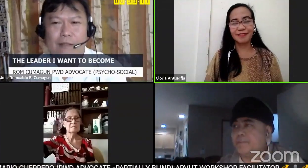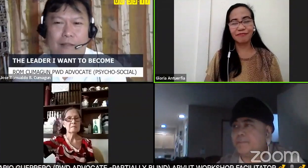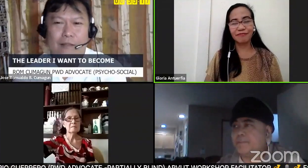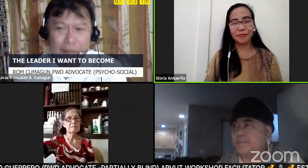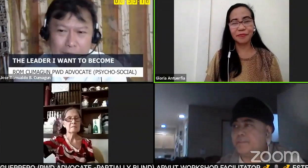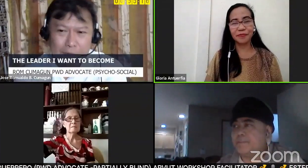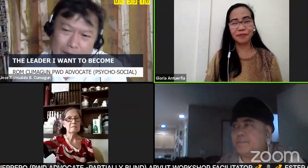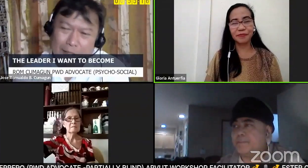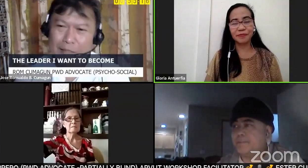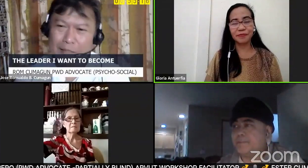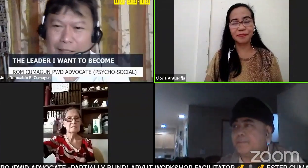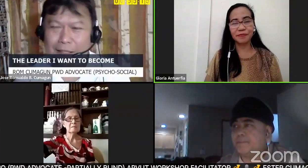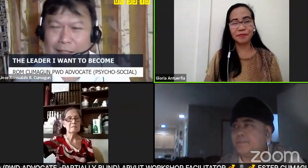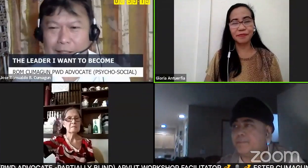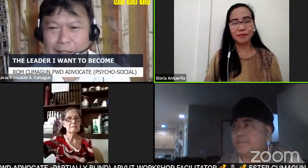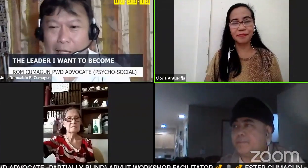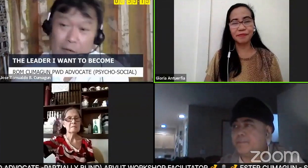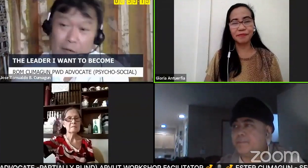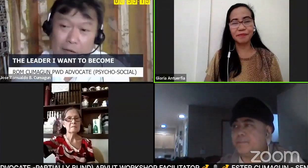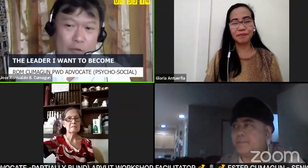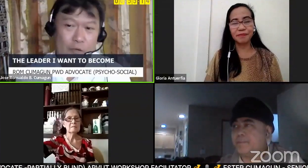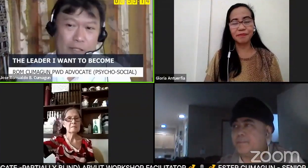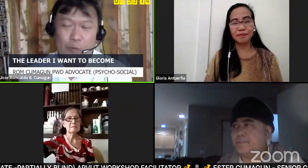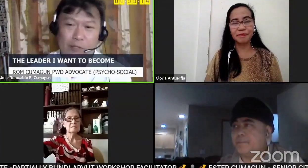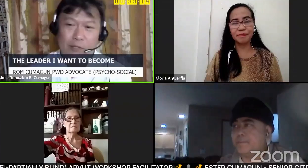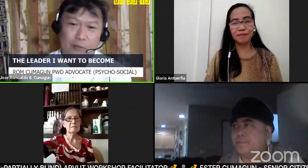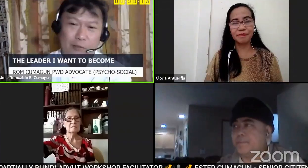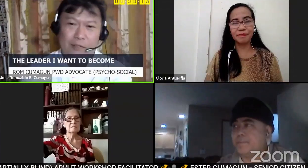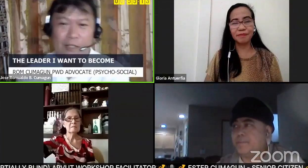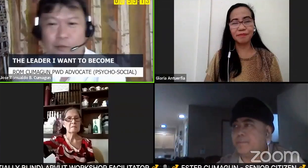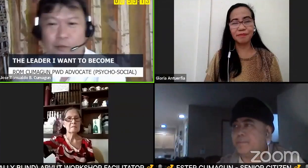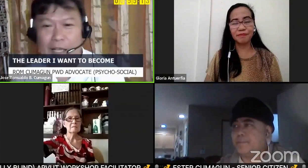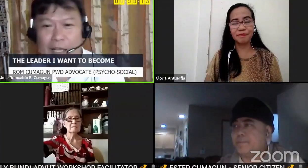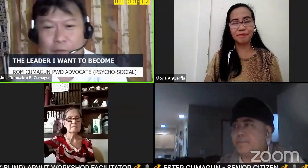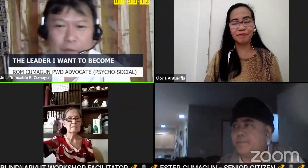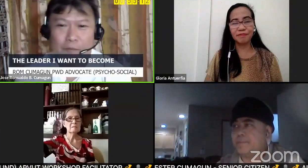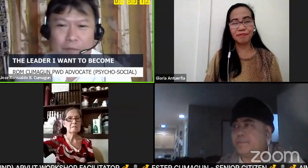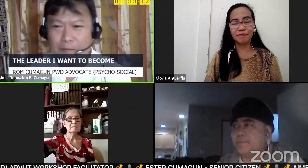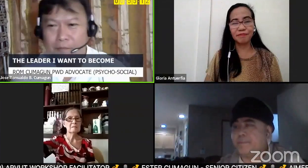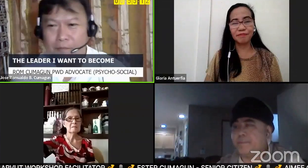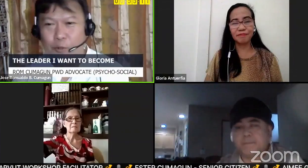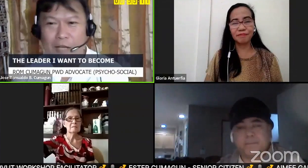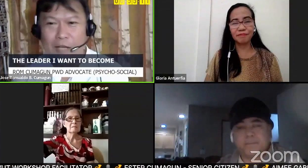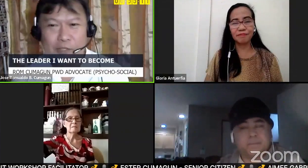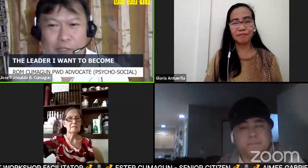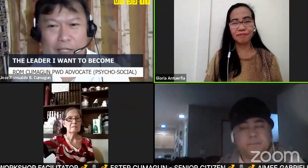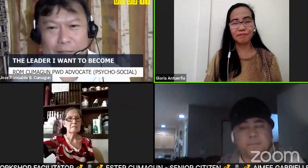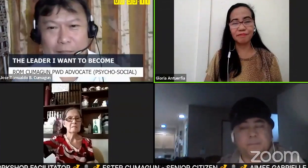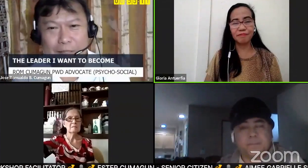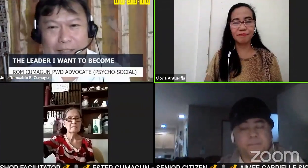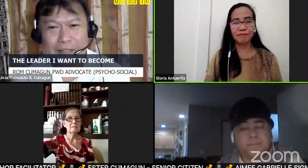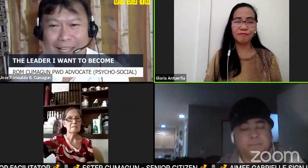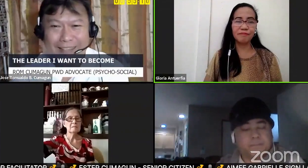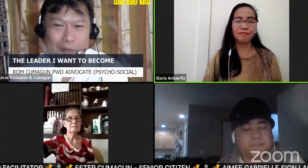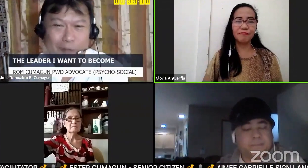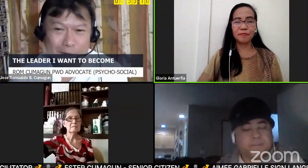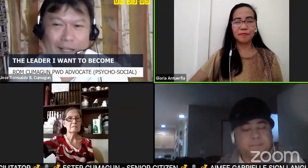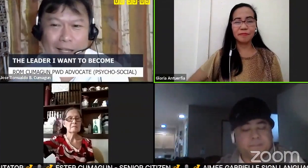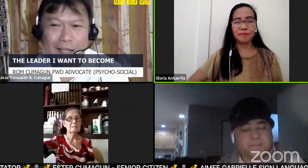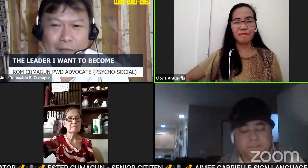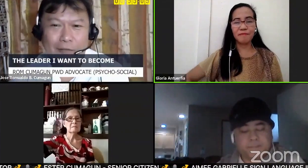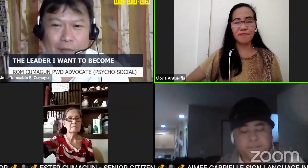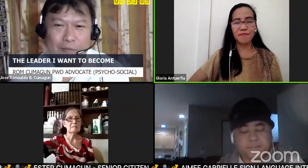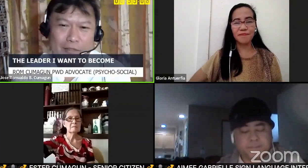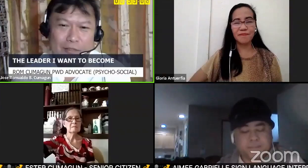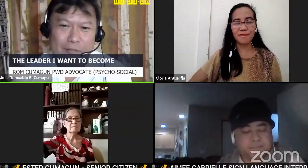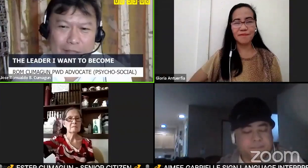students? They could, I mean, and for the 20 students, they should have to catch up. I mean, they